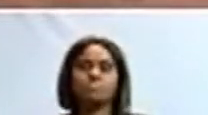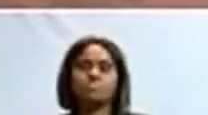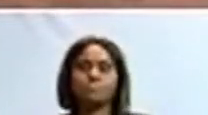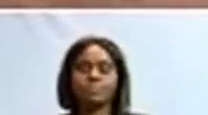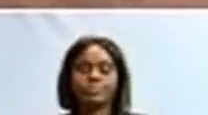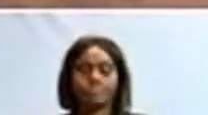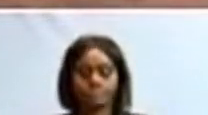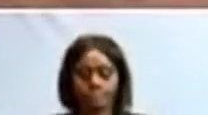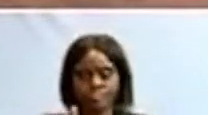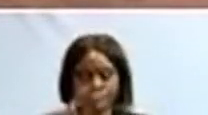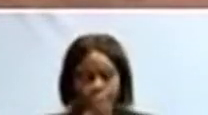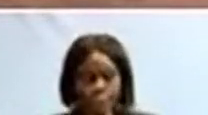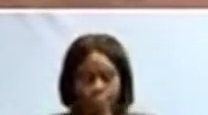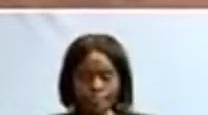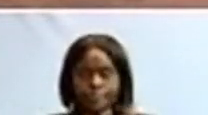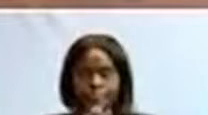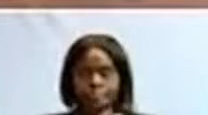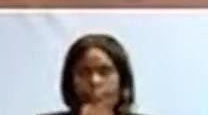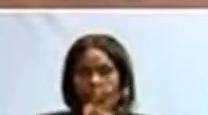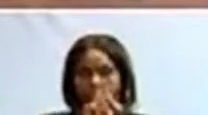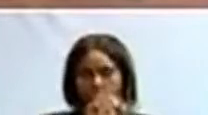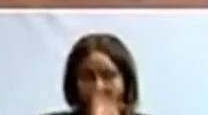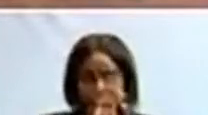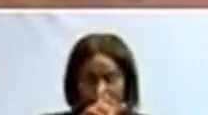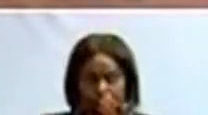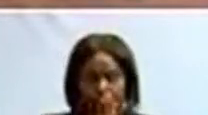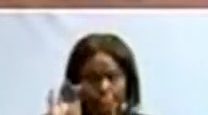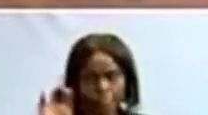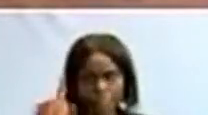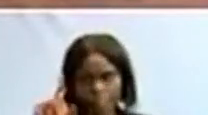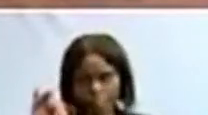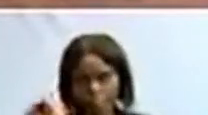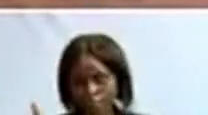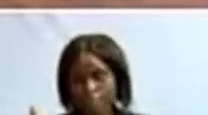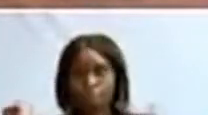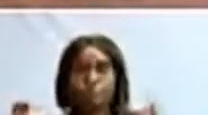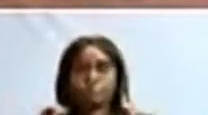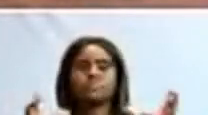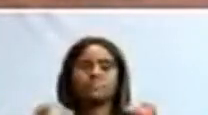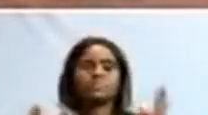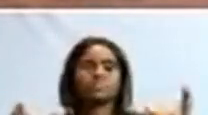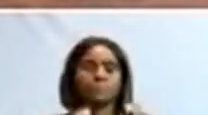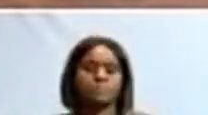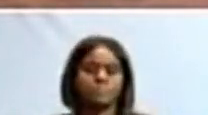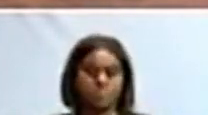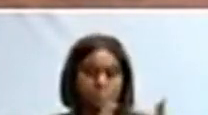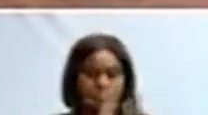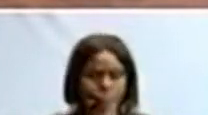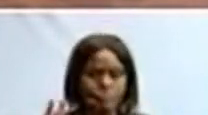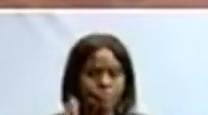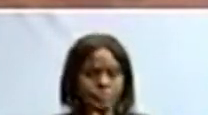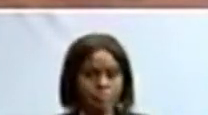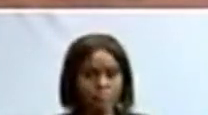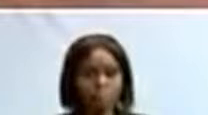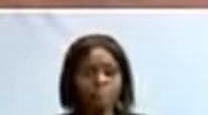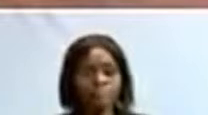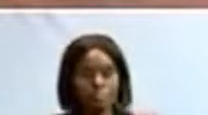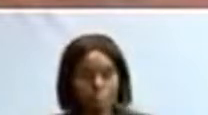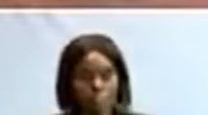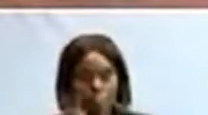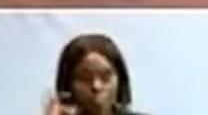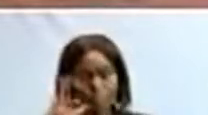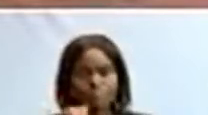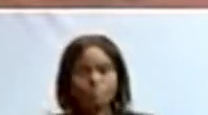application form from the WDCs to the CDFC committee. Remedial measure, Chair. Management